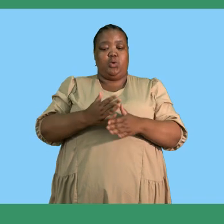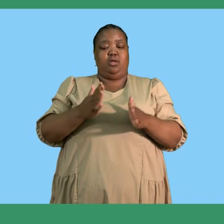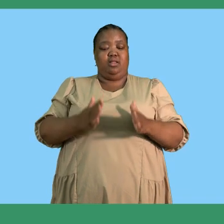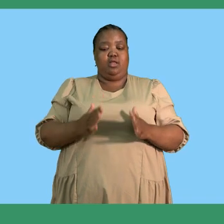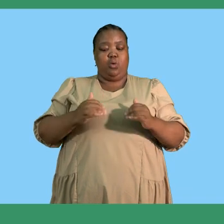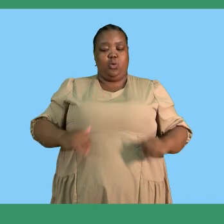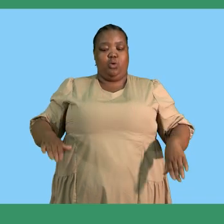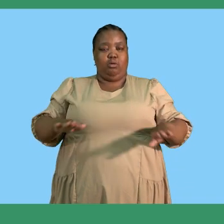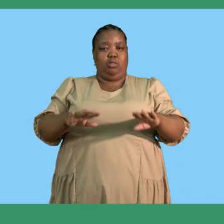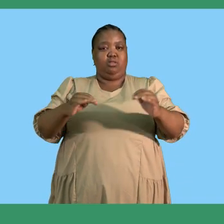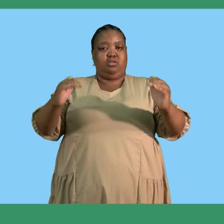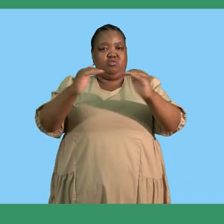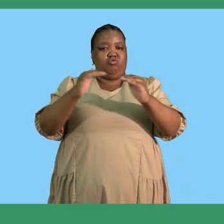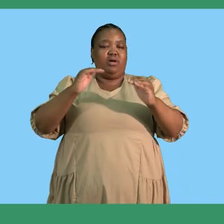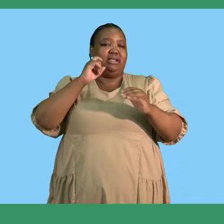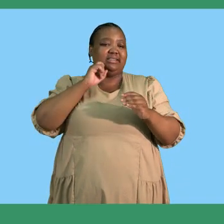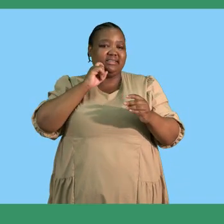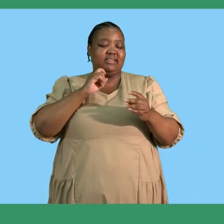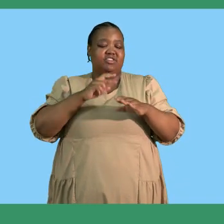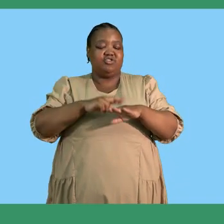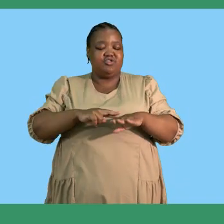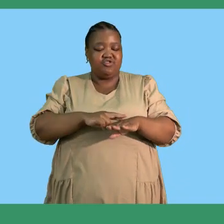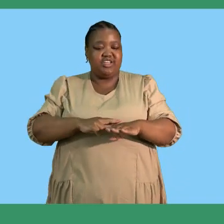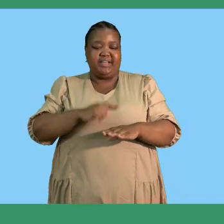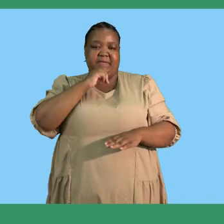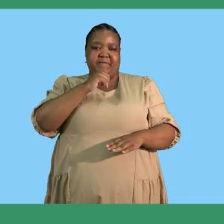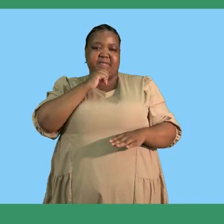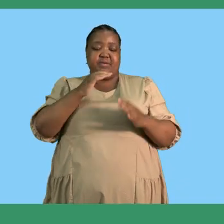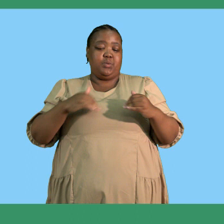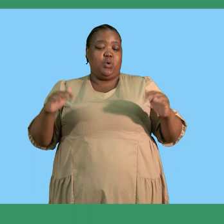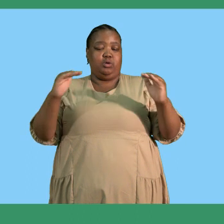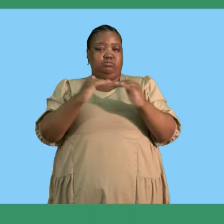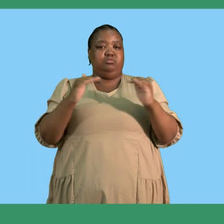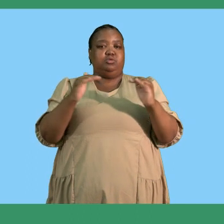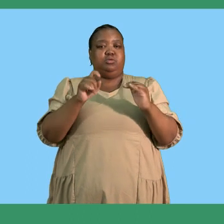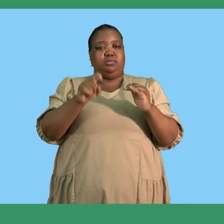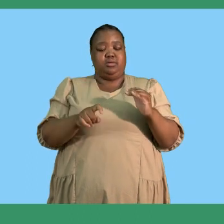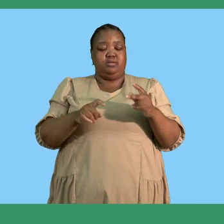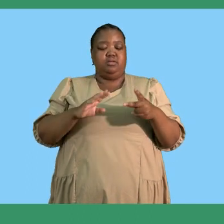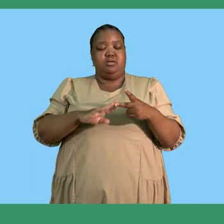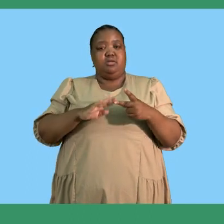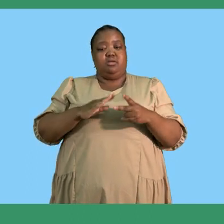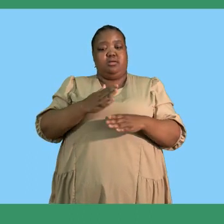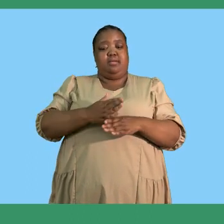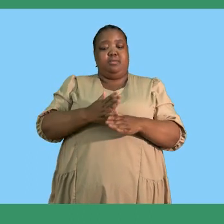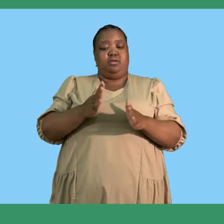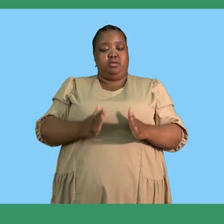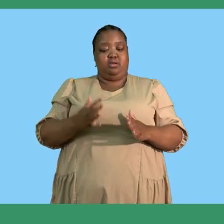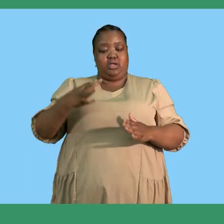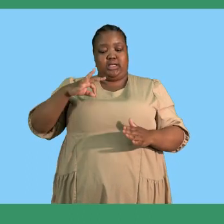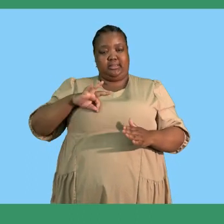equally, regardless of race, gender, and age. Now, also very important, they must pay